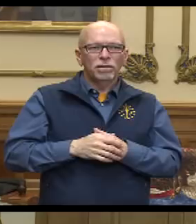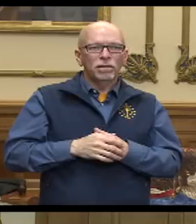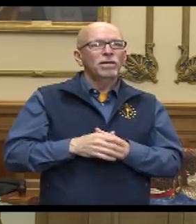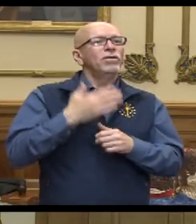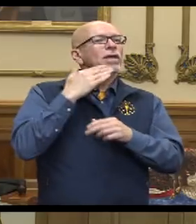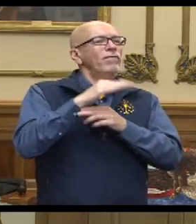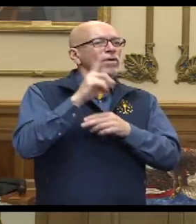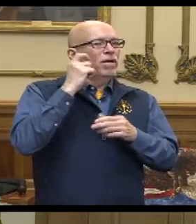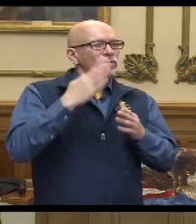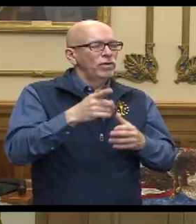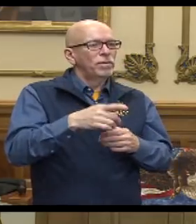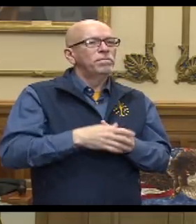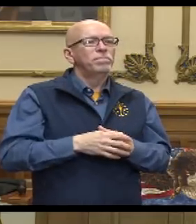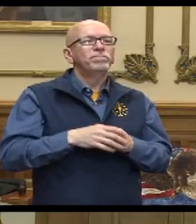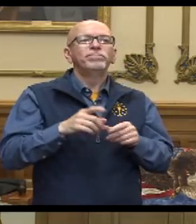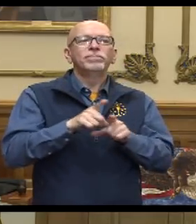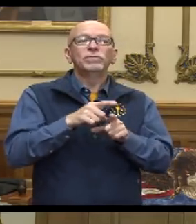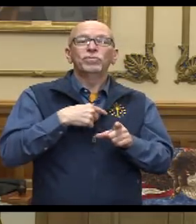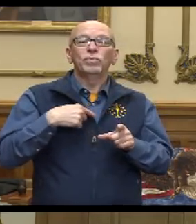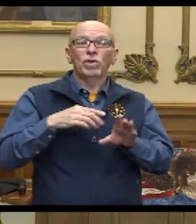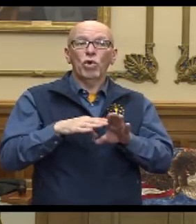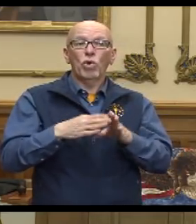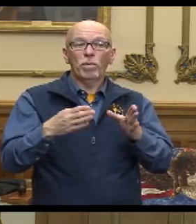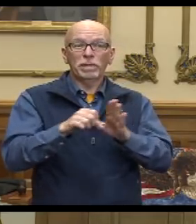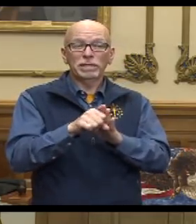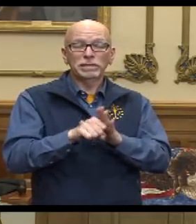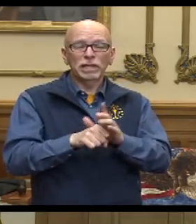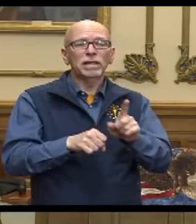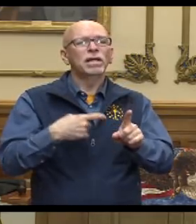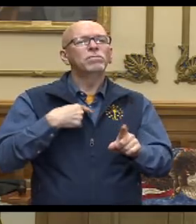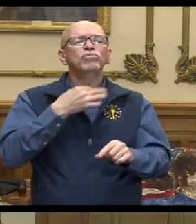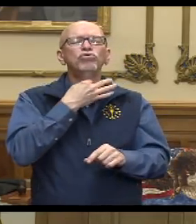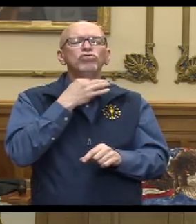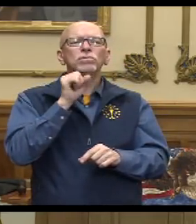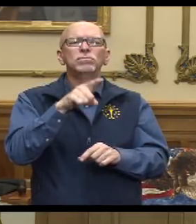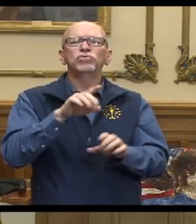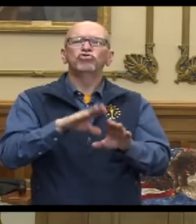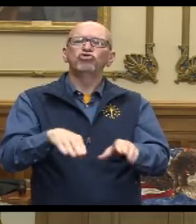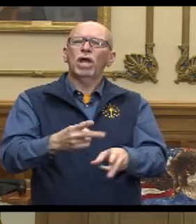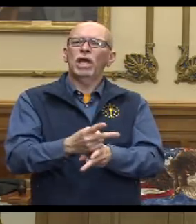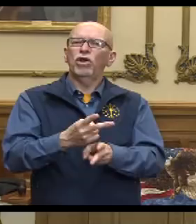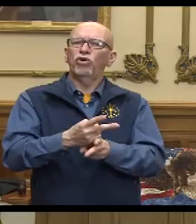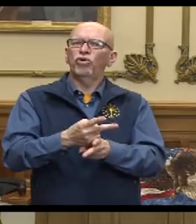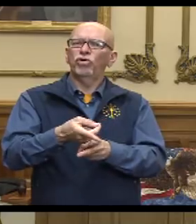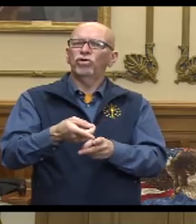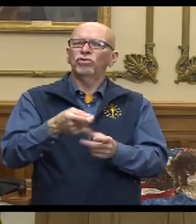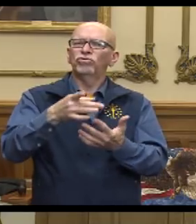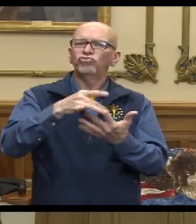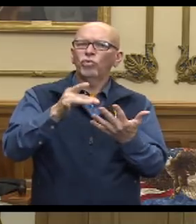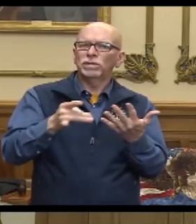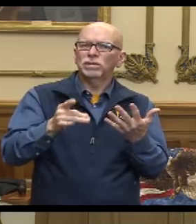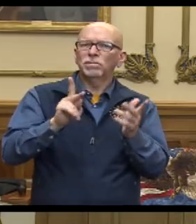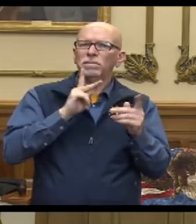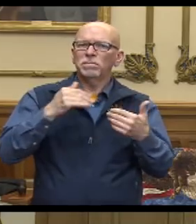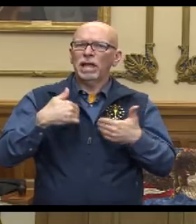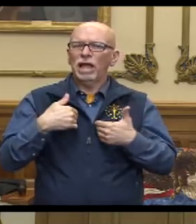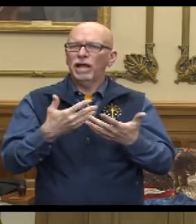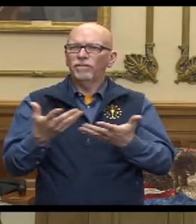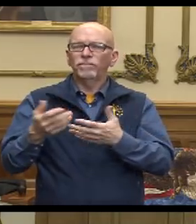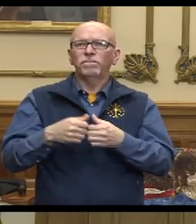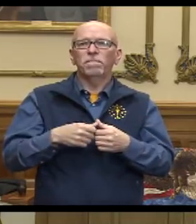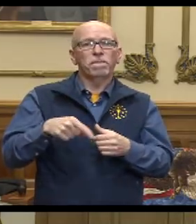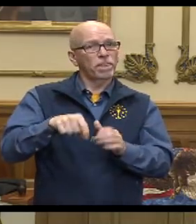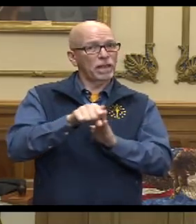Good afternoon, Governor. As we open the state, I'm curious about childcare choices that people might have. Is